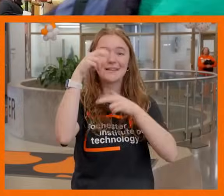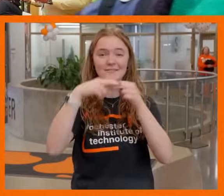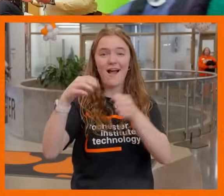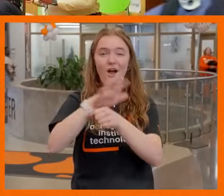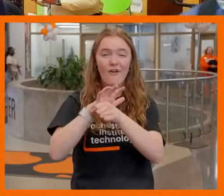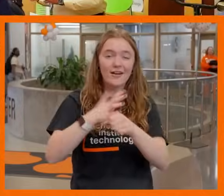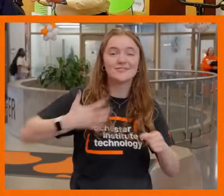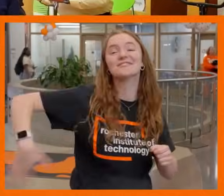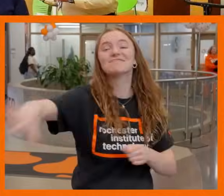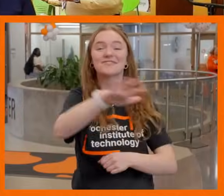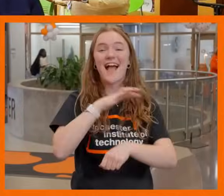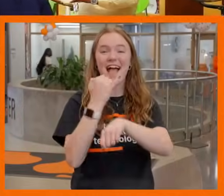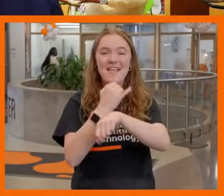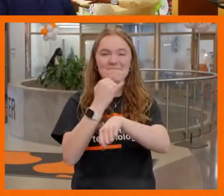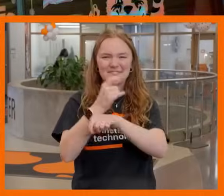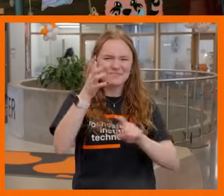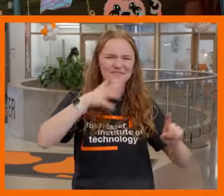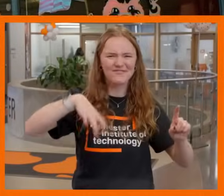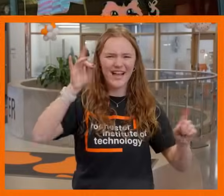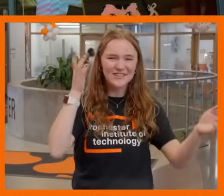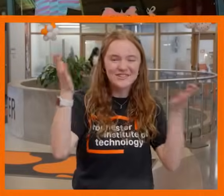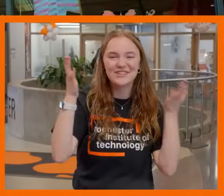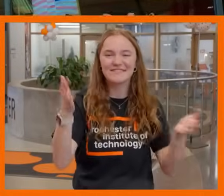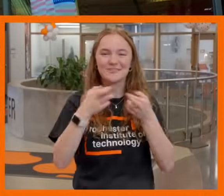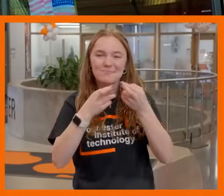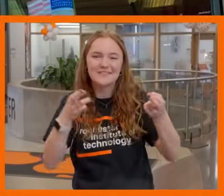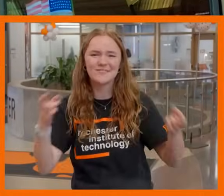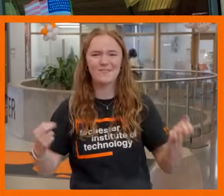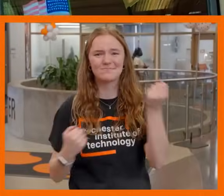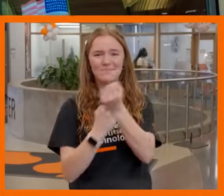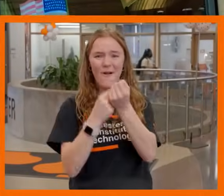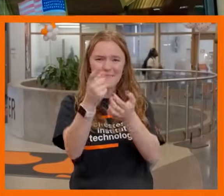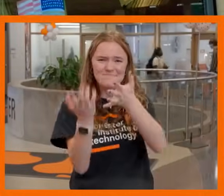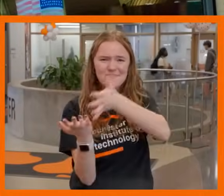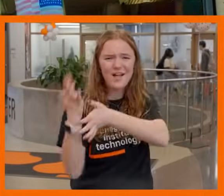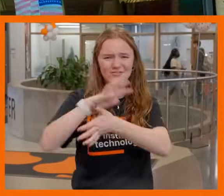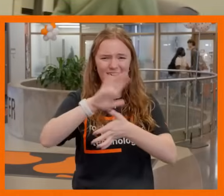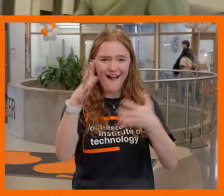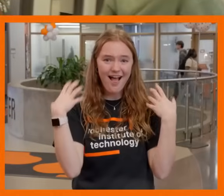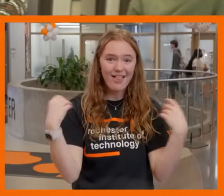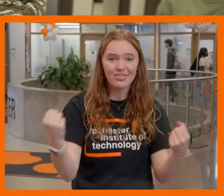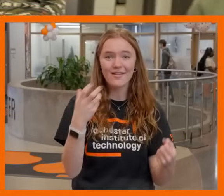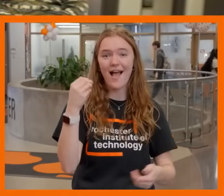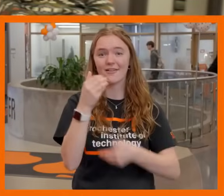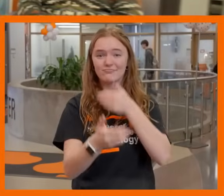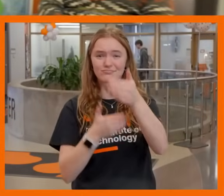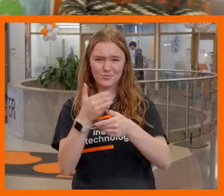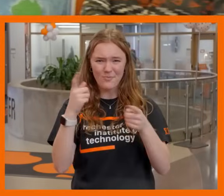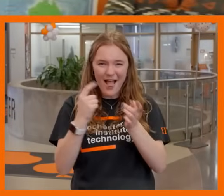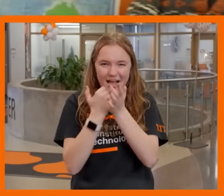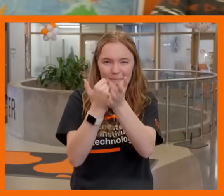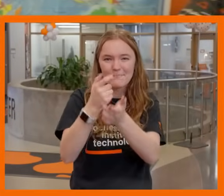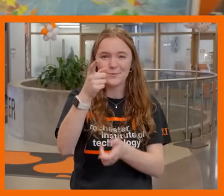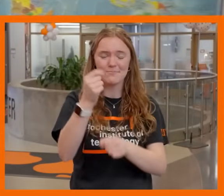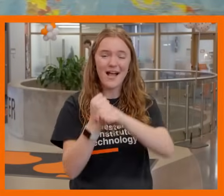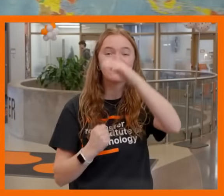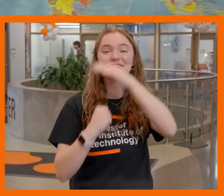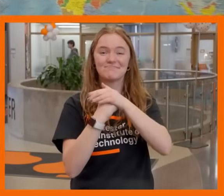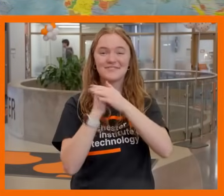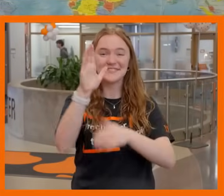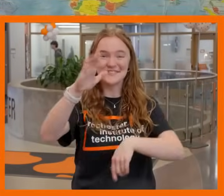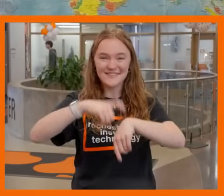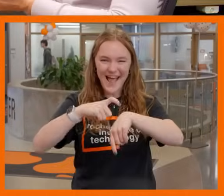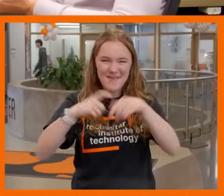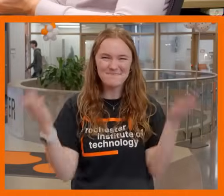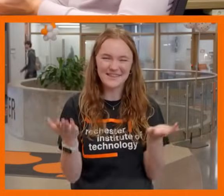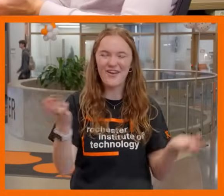these buildings and areas across campus, you'll find services and resources to support you in prioritizing your health and well-being while